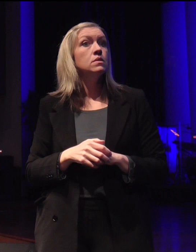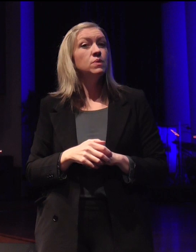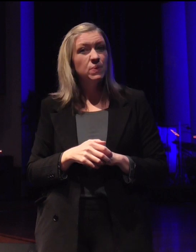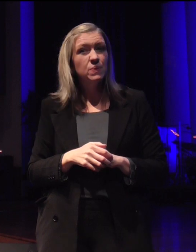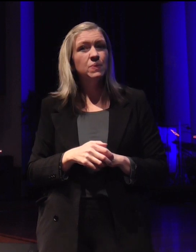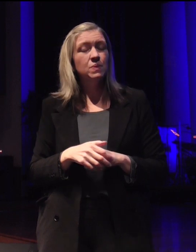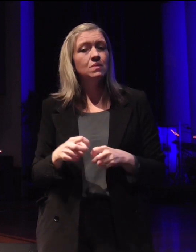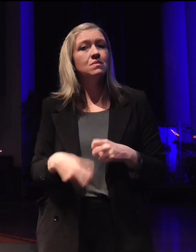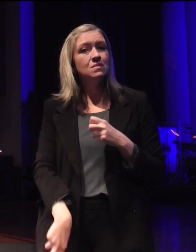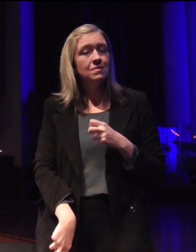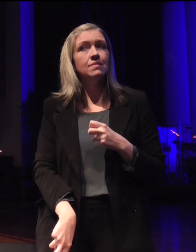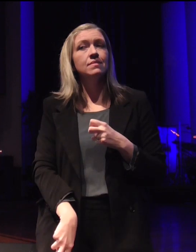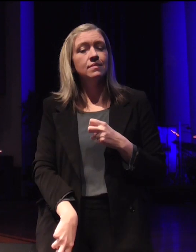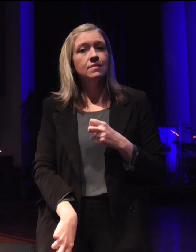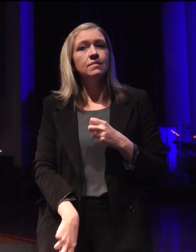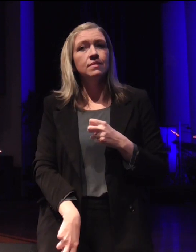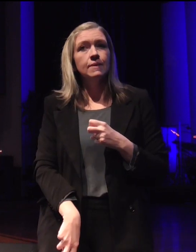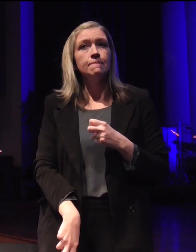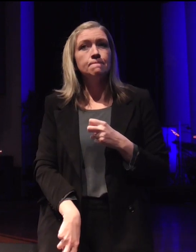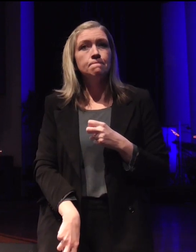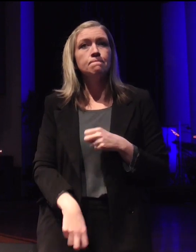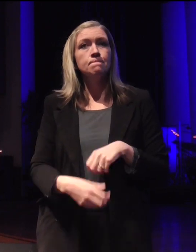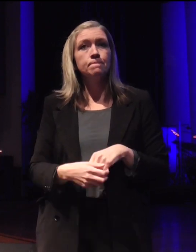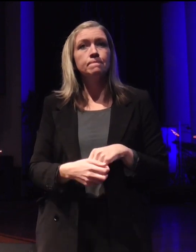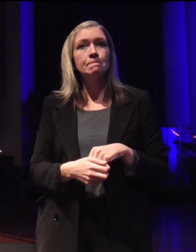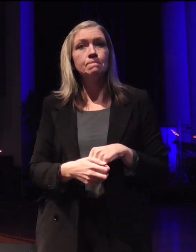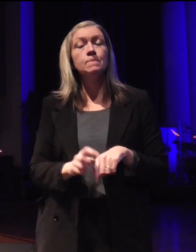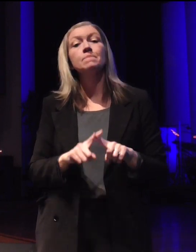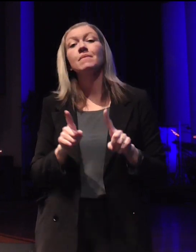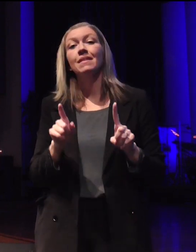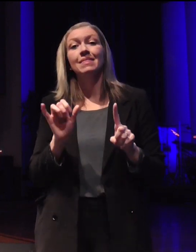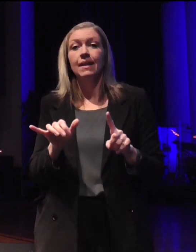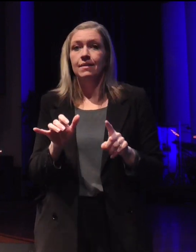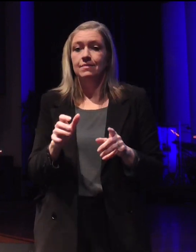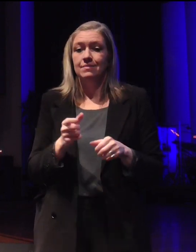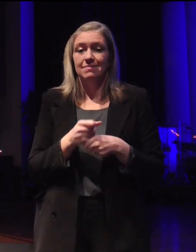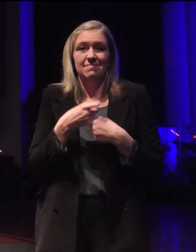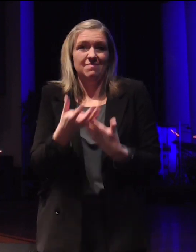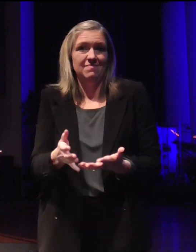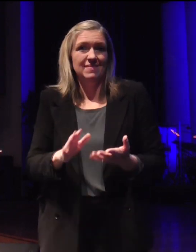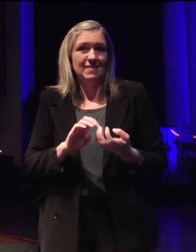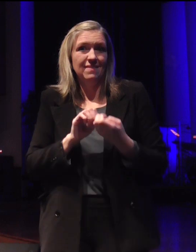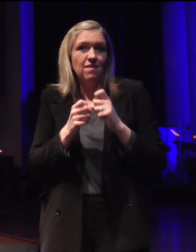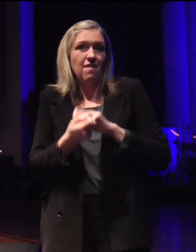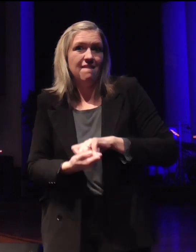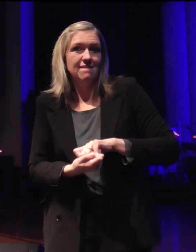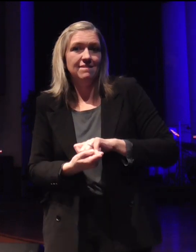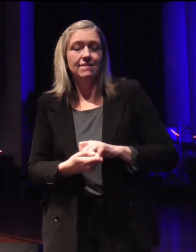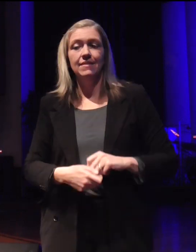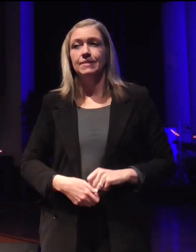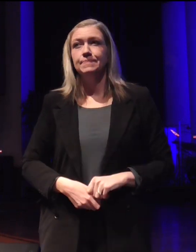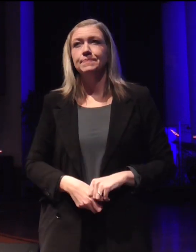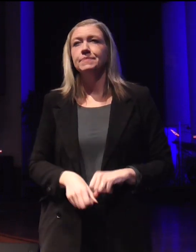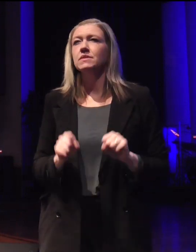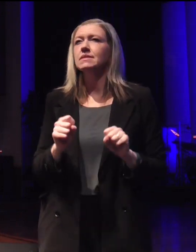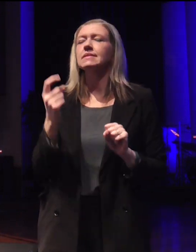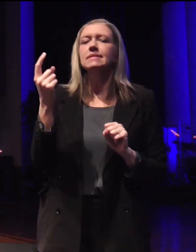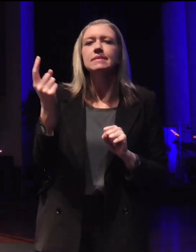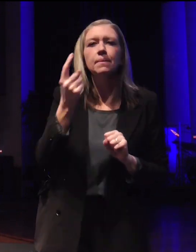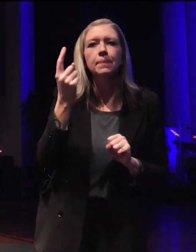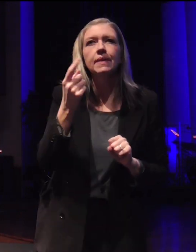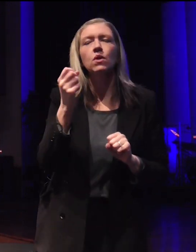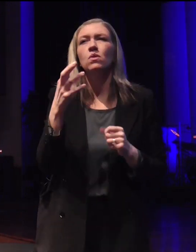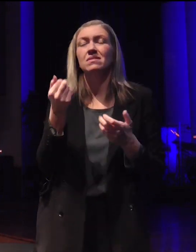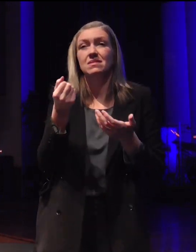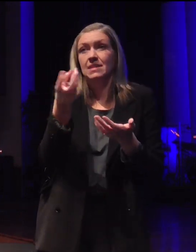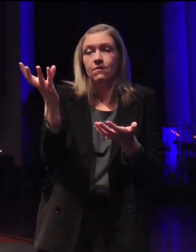That's hard, but it also is evolving. Could there be something or some things